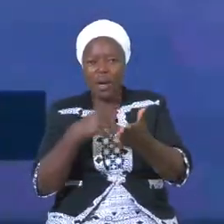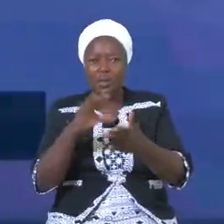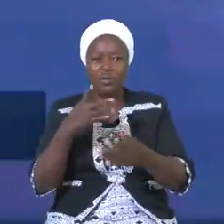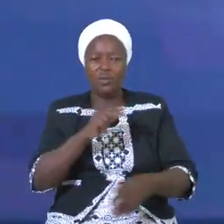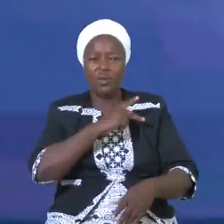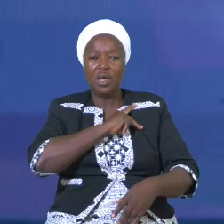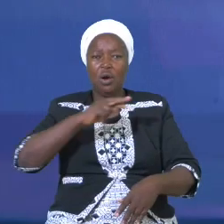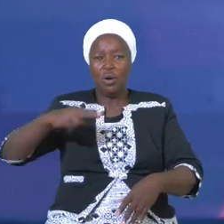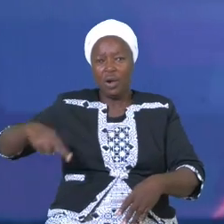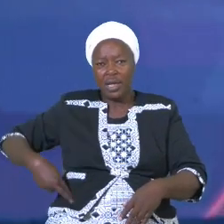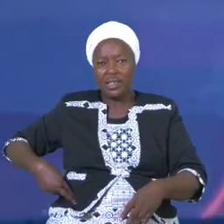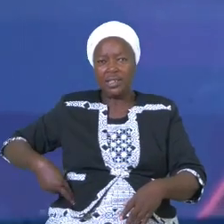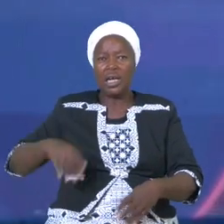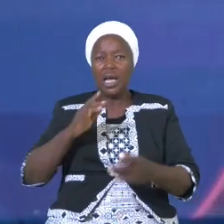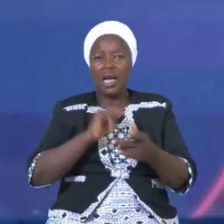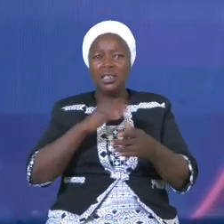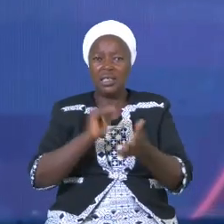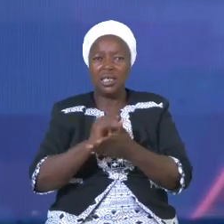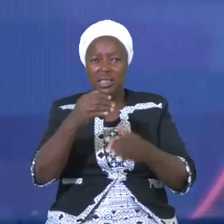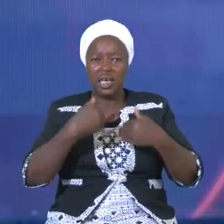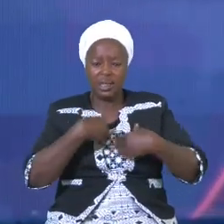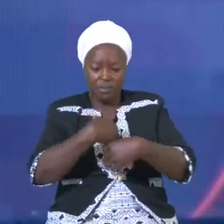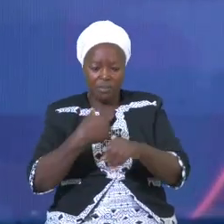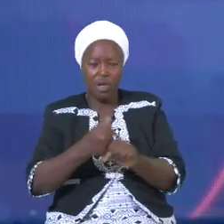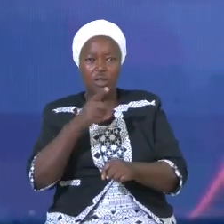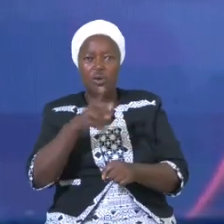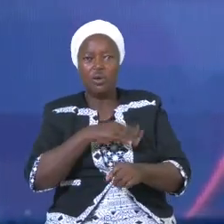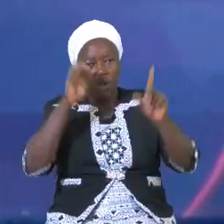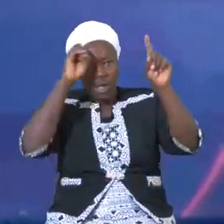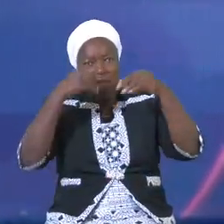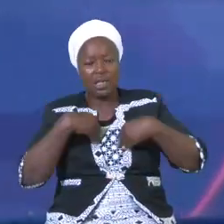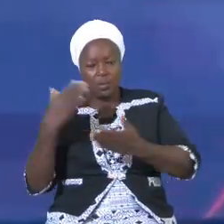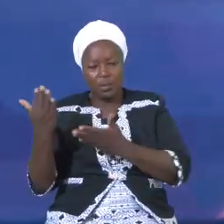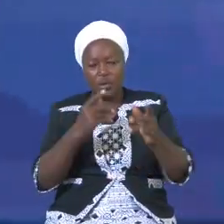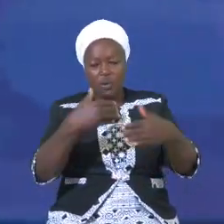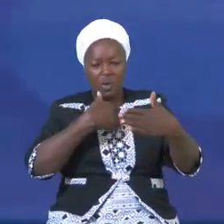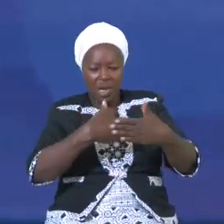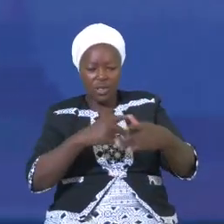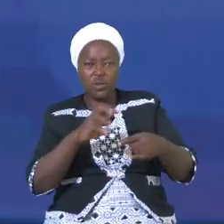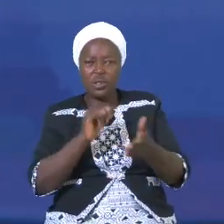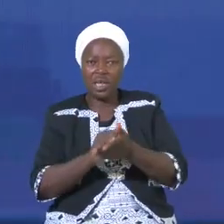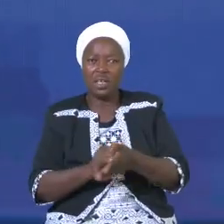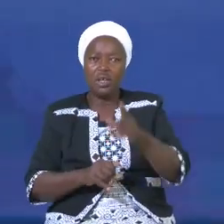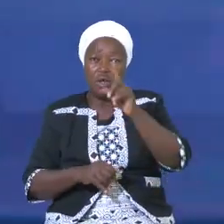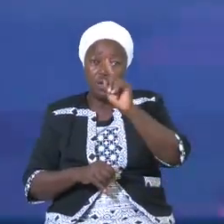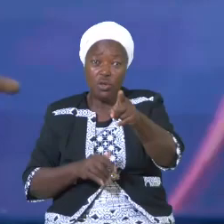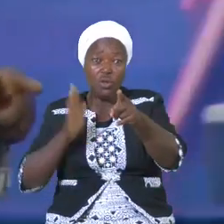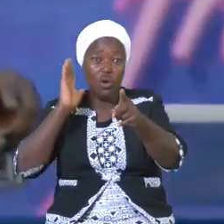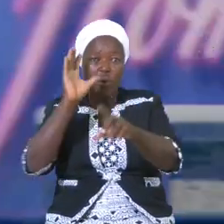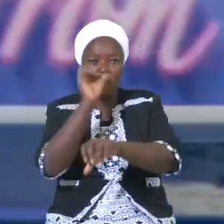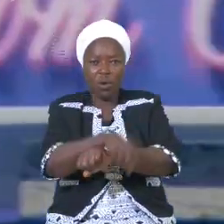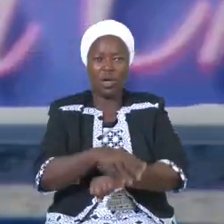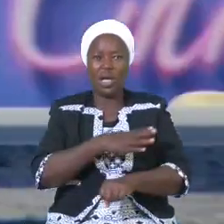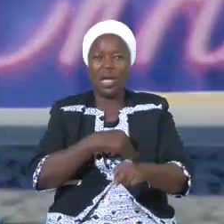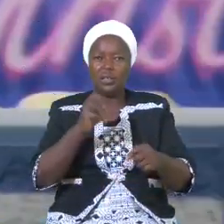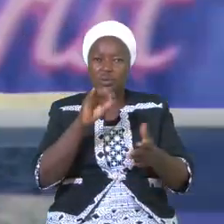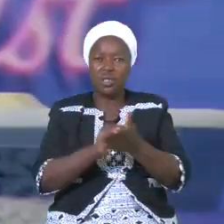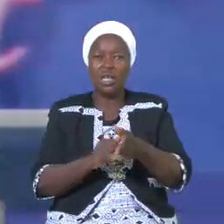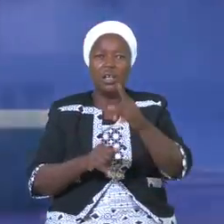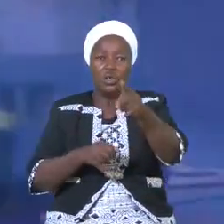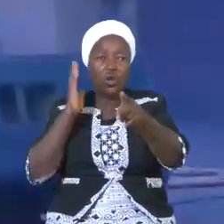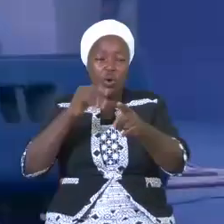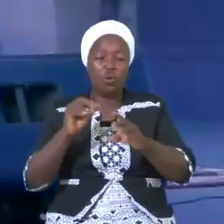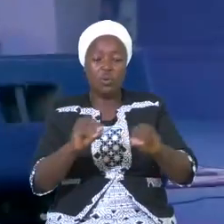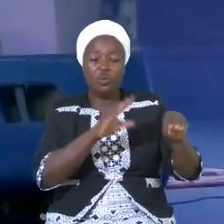that he has made you and he has brought you near so that you will conquer and so that you will wear the